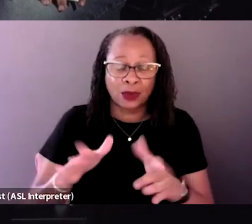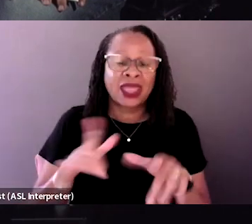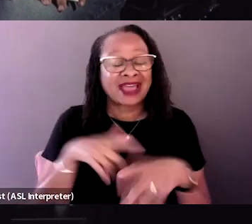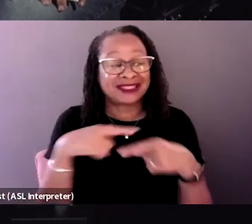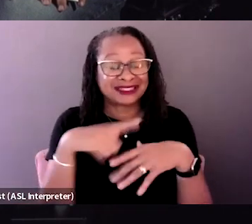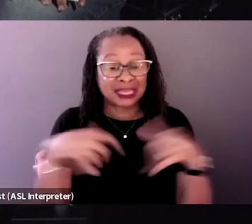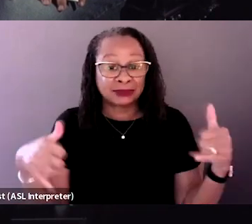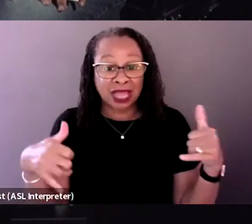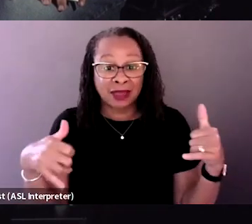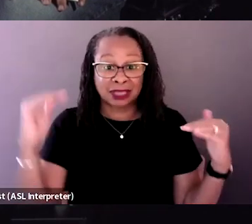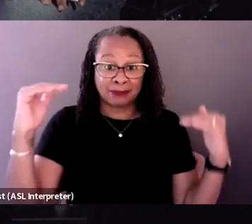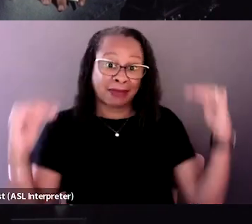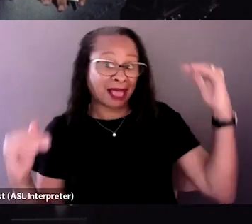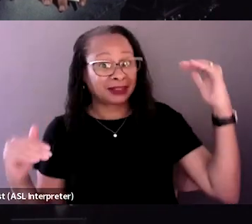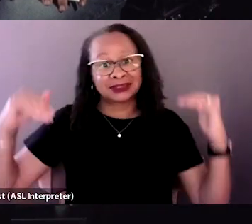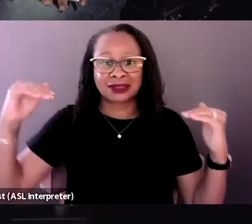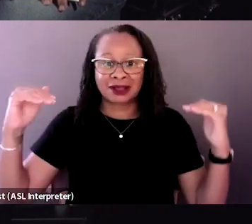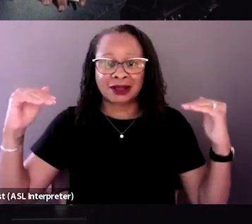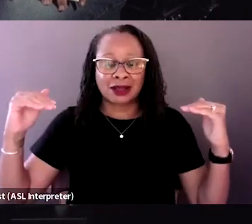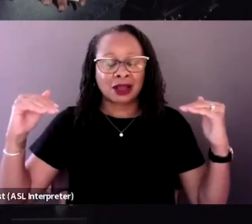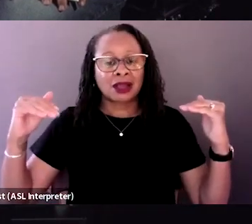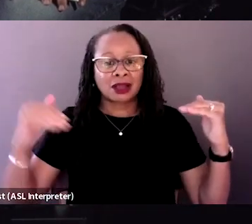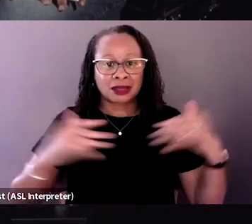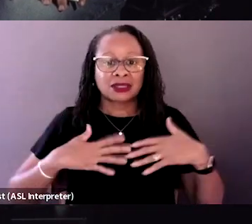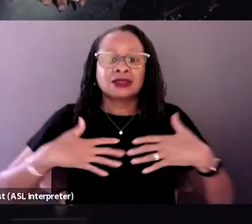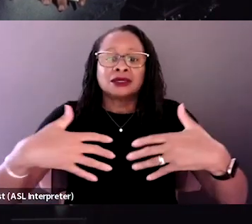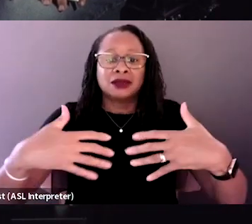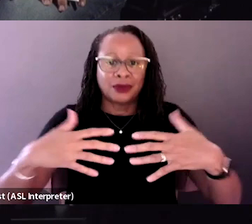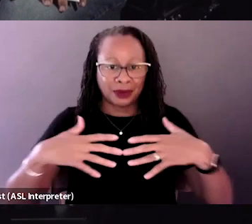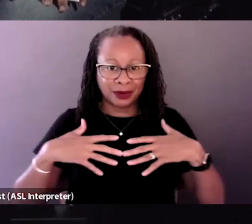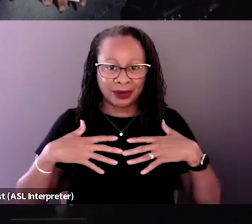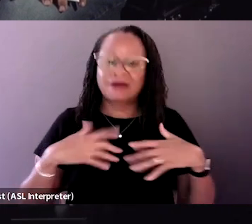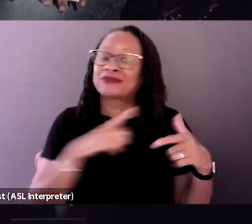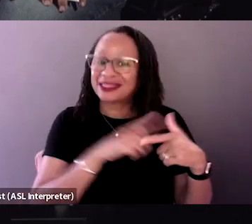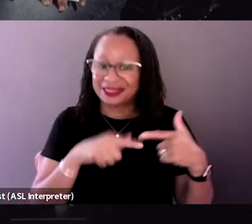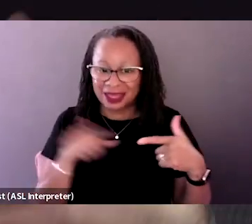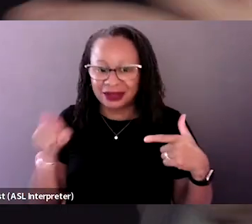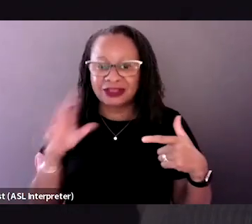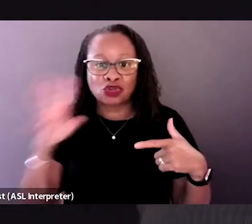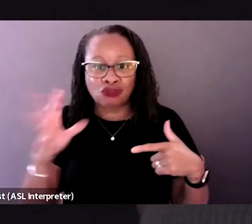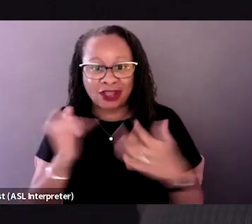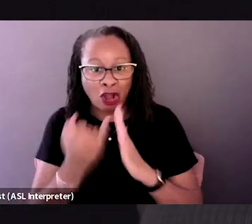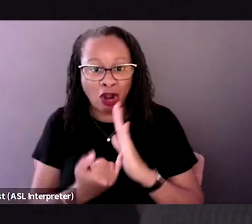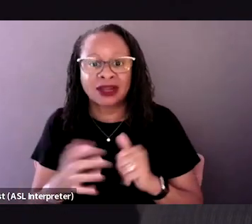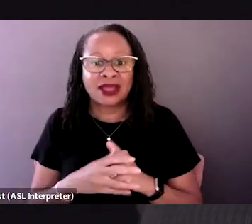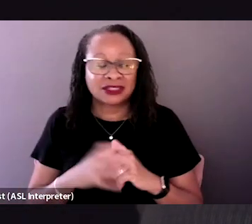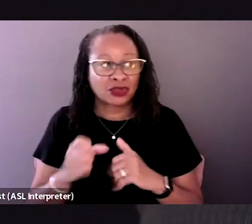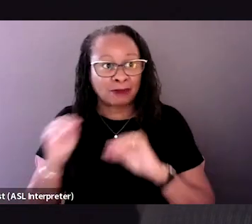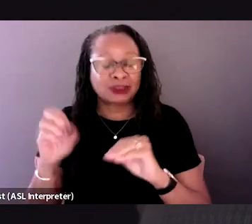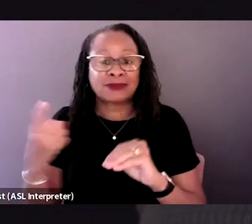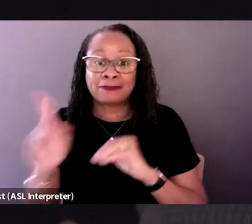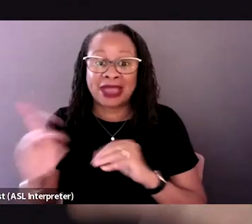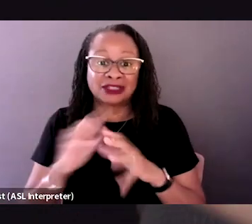way. They were counterbalancing it almost just as you're inhaling and you're exhaling, right? They would then create art. They would put